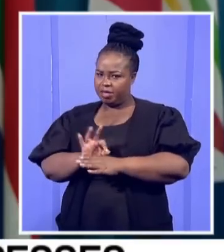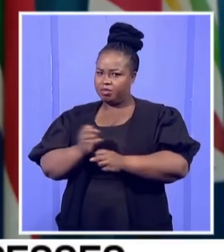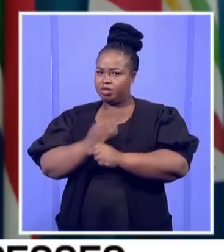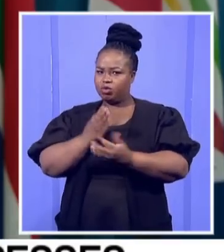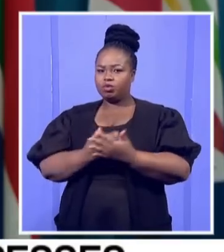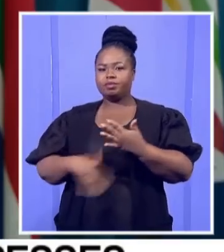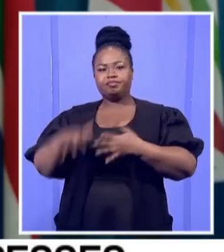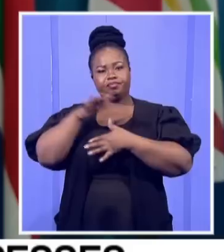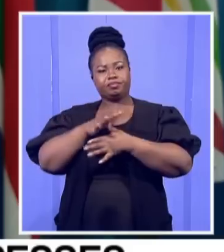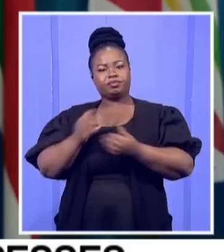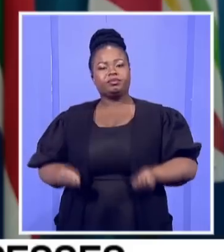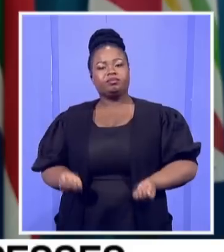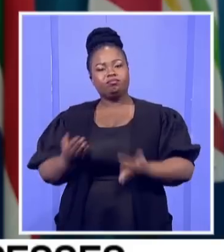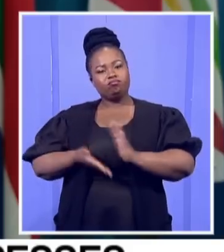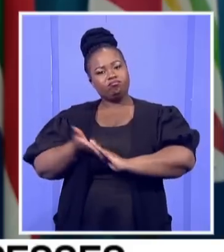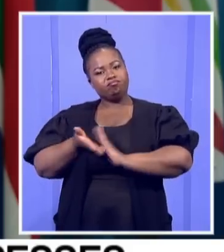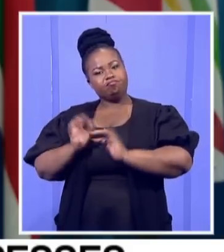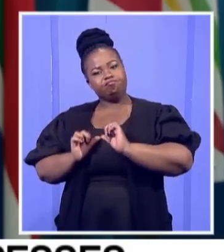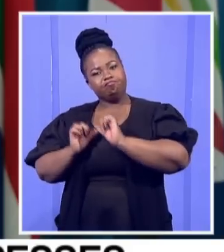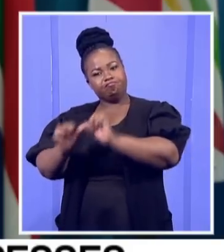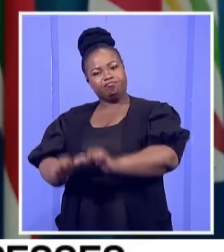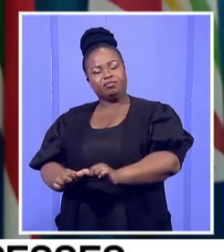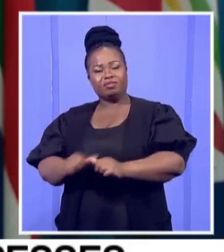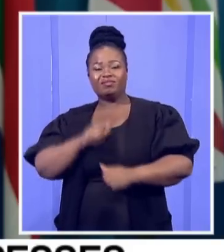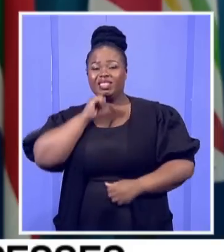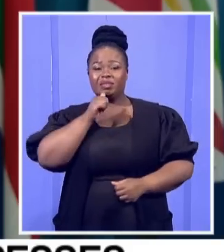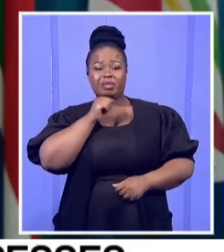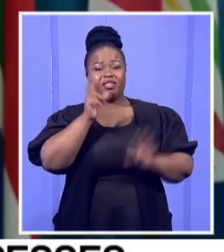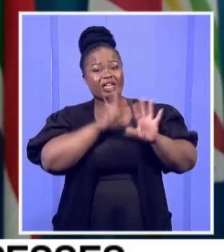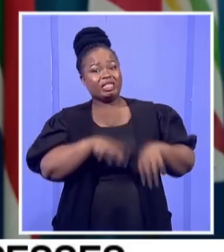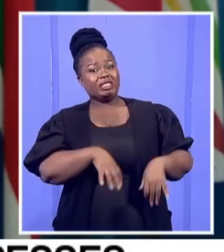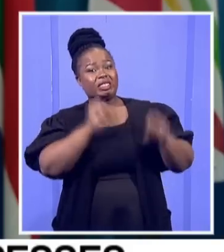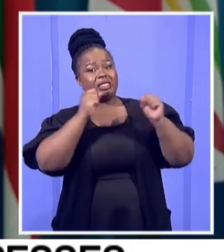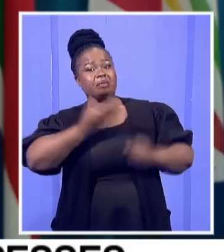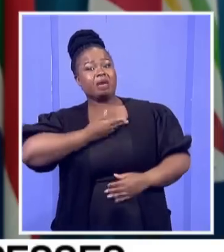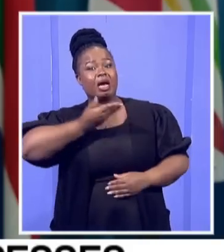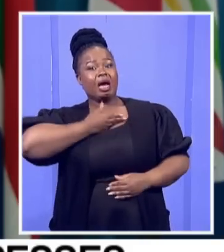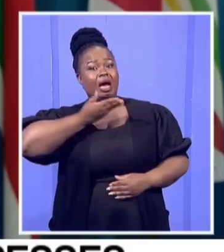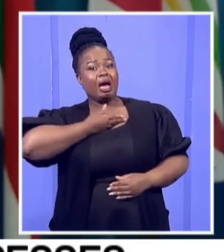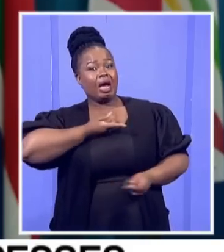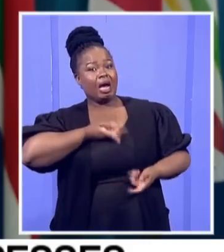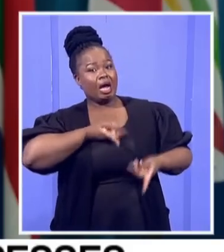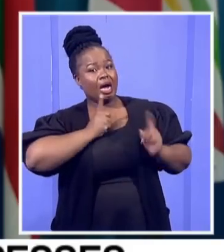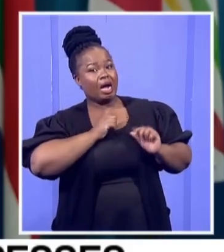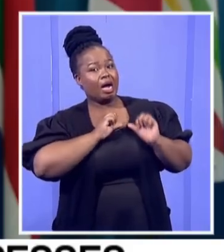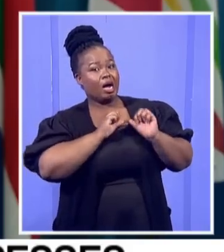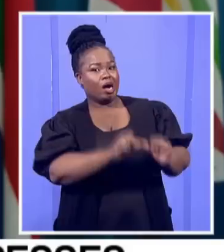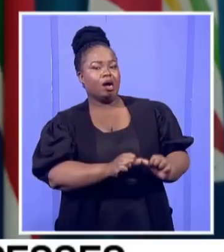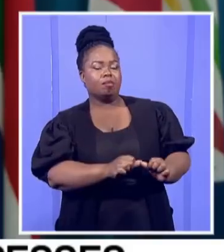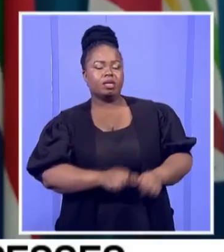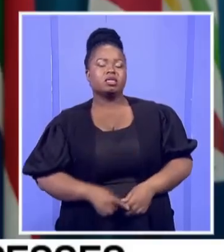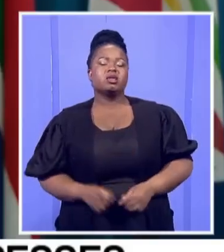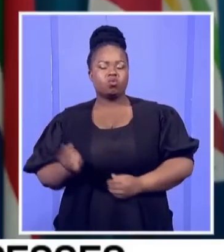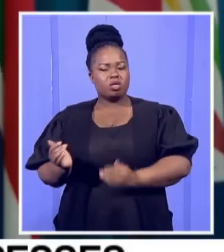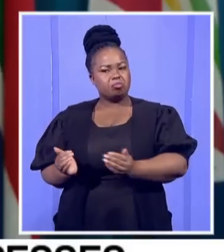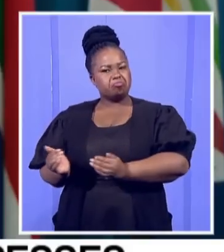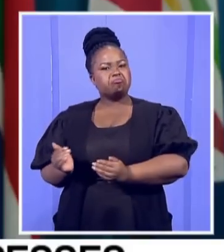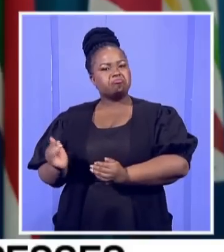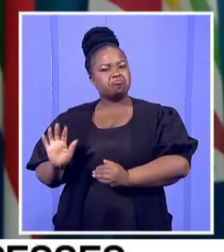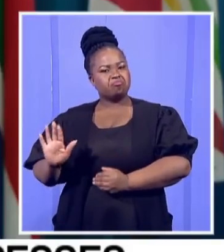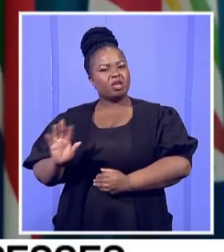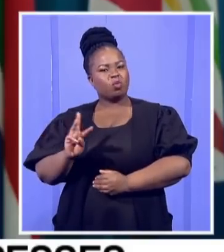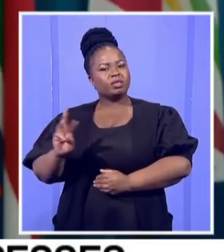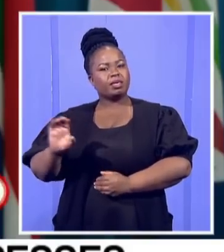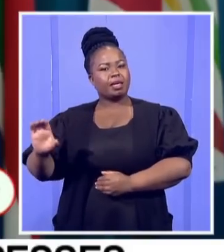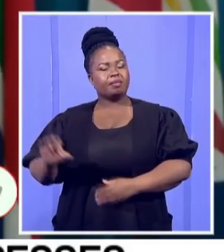remain operational even if high-stage load-shedding were to continue. I encourage President Ramaphosa